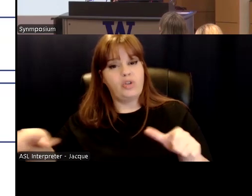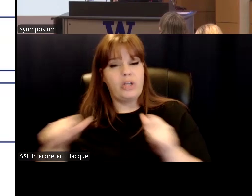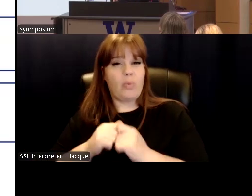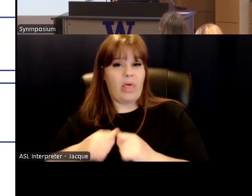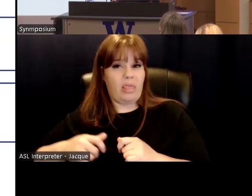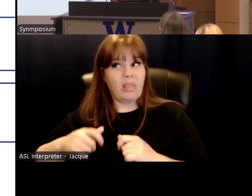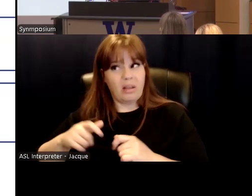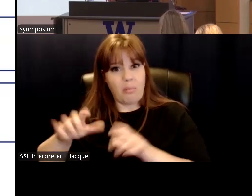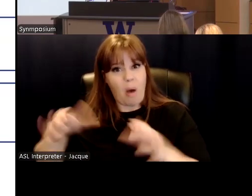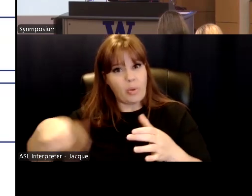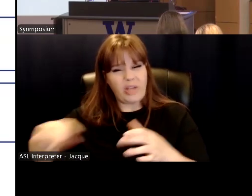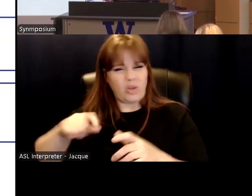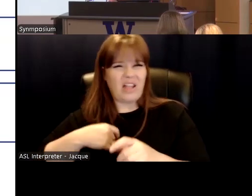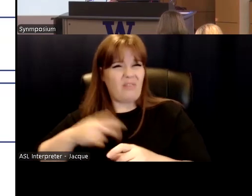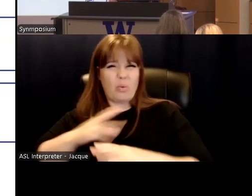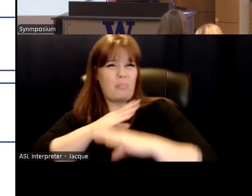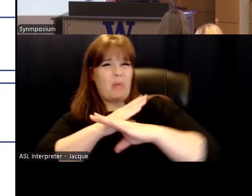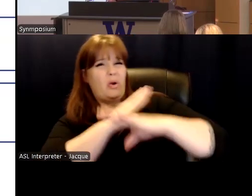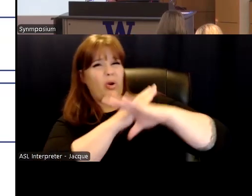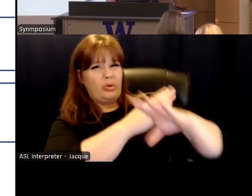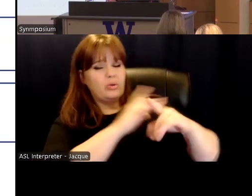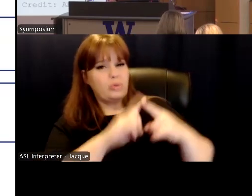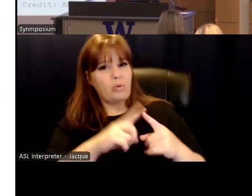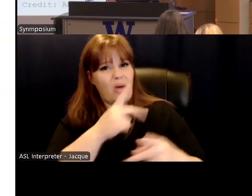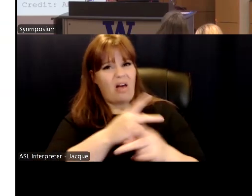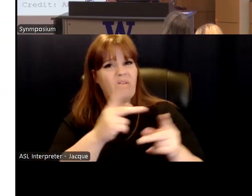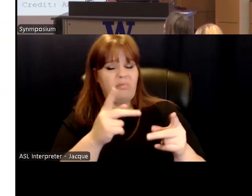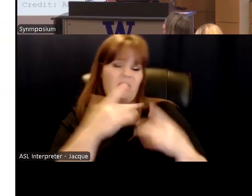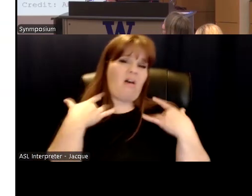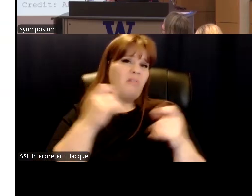quality health care, those that are economically disadvantaged.